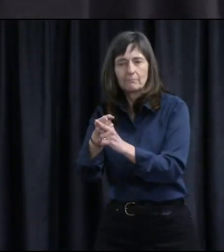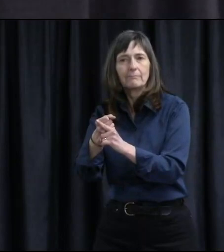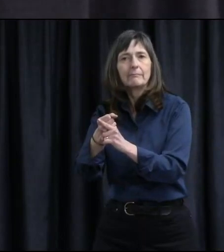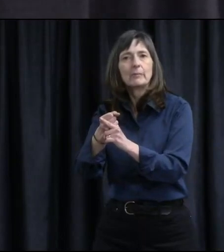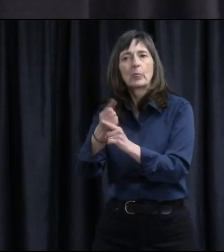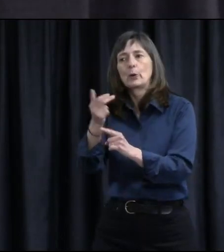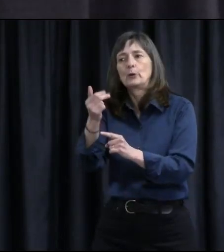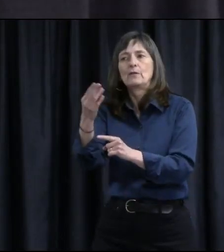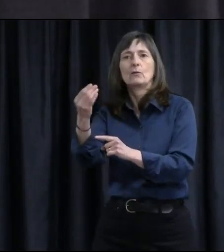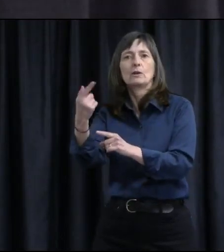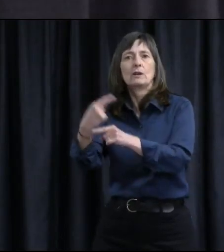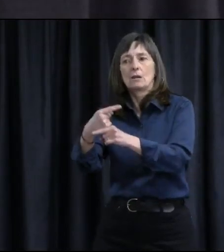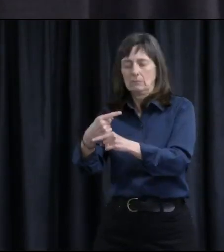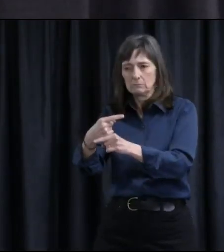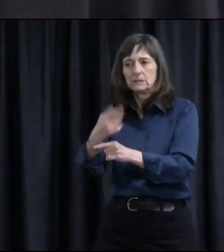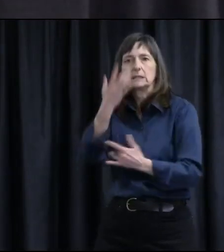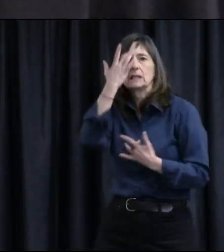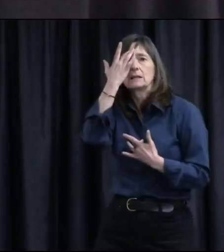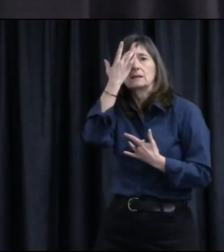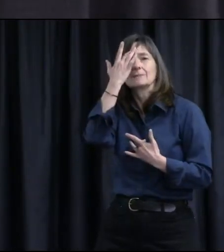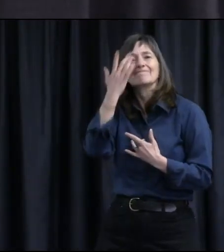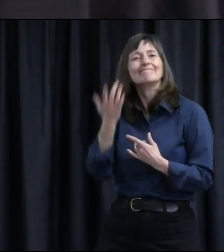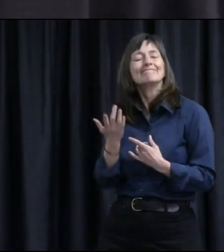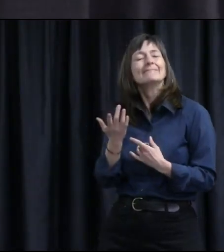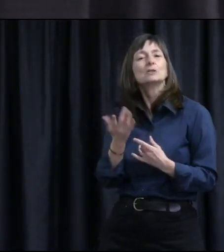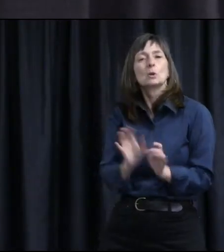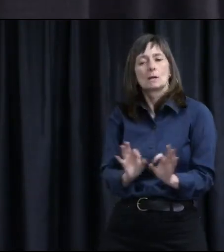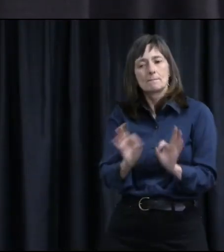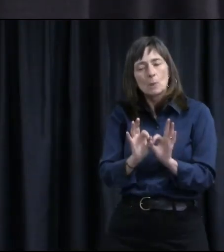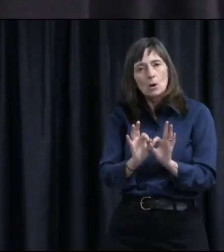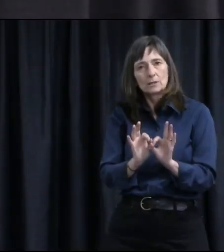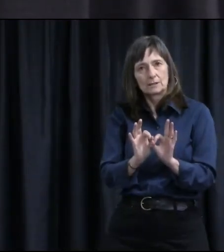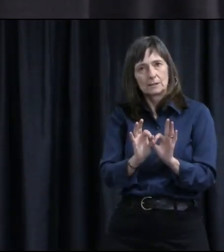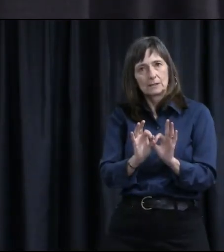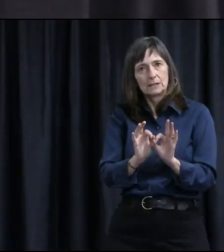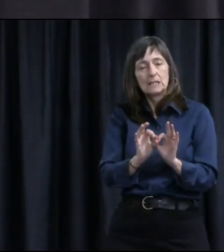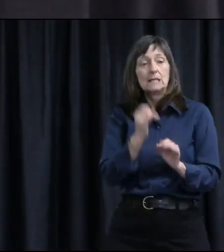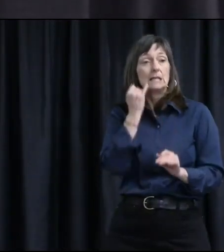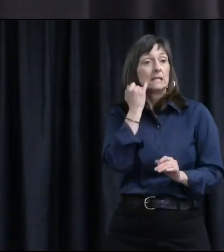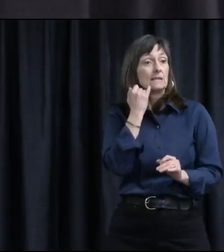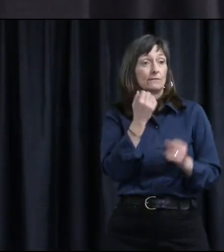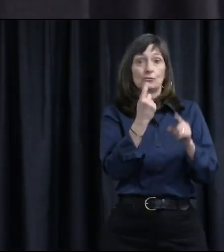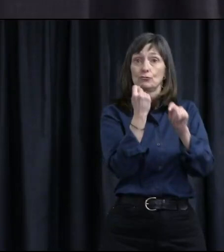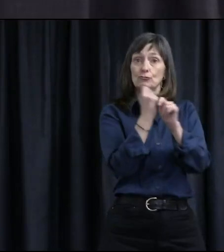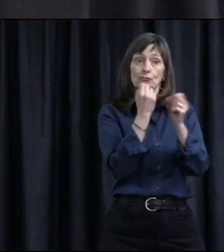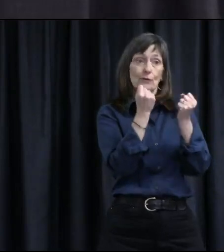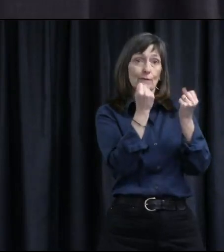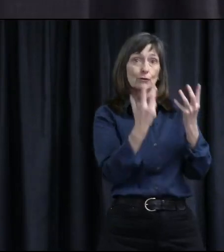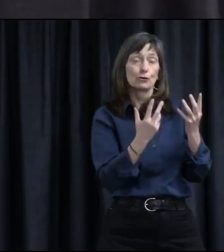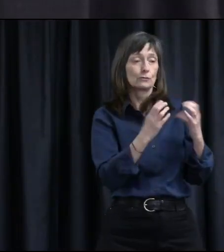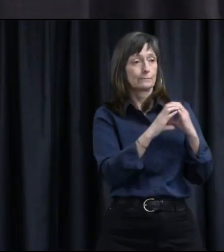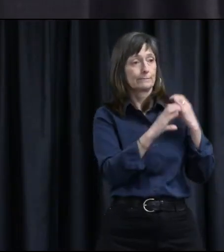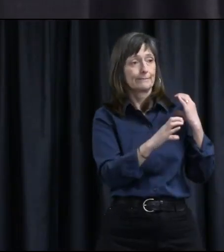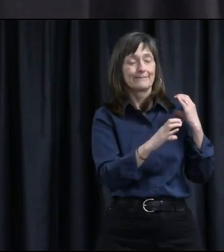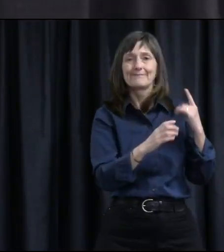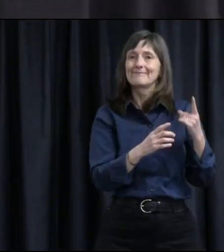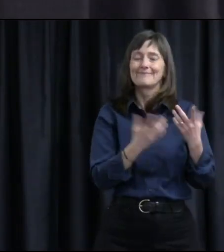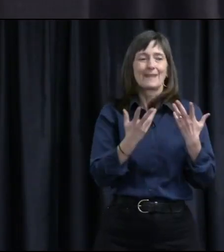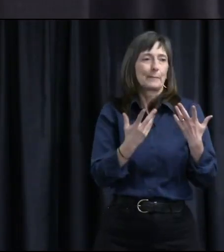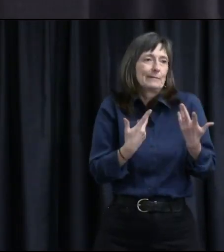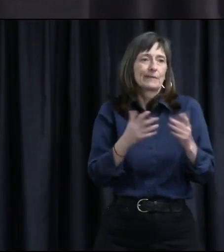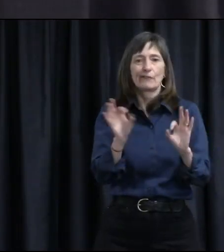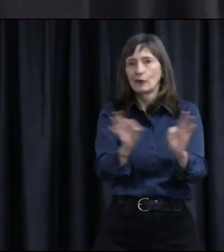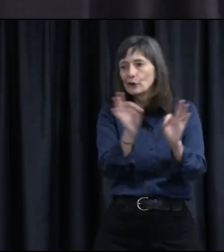you absolutely self-isolate for 14 days. So if this is a trucker that's coming in with something that's not an essential service for